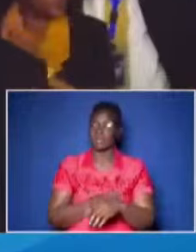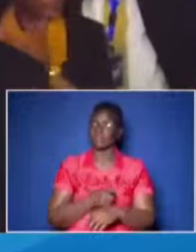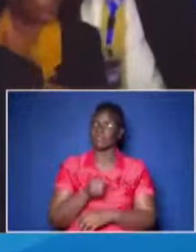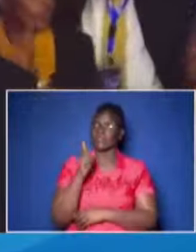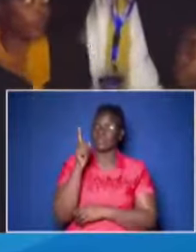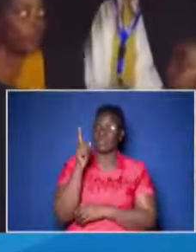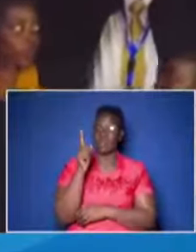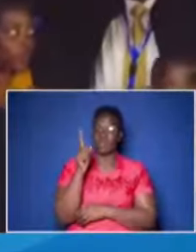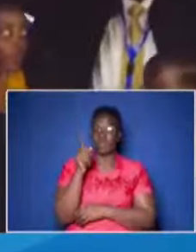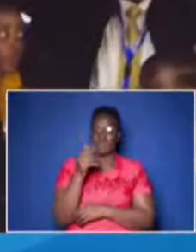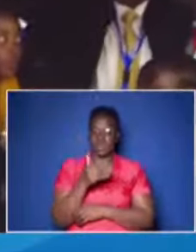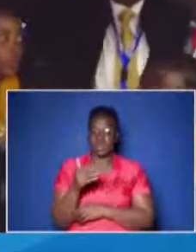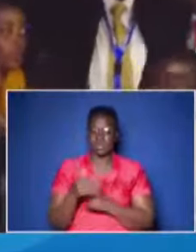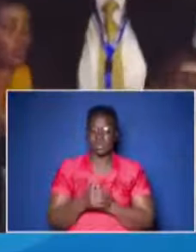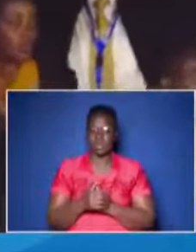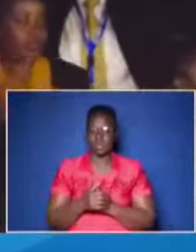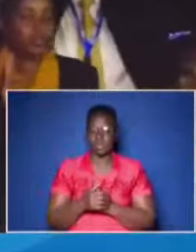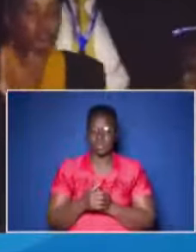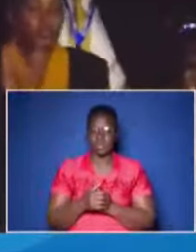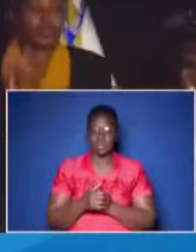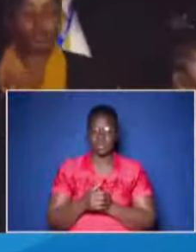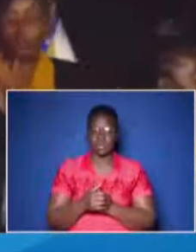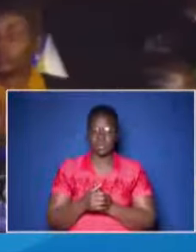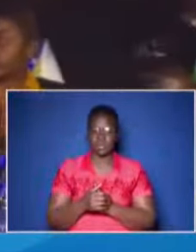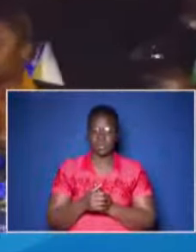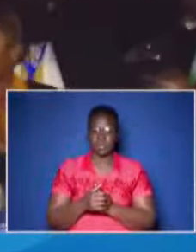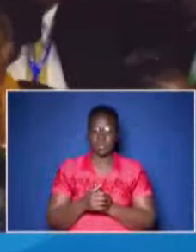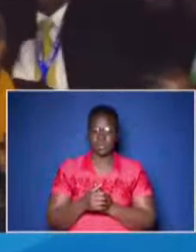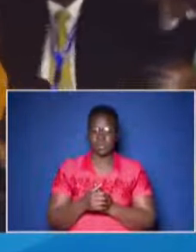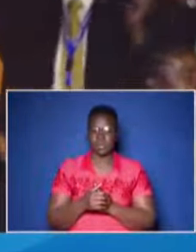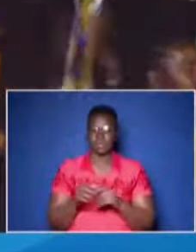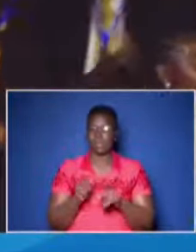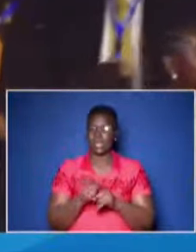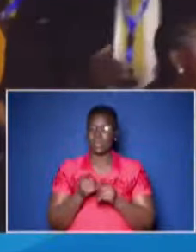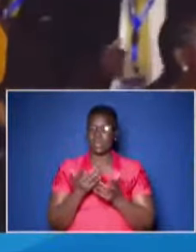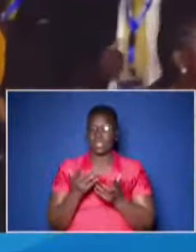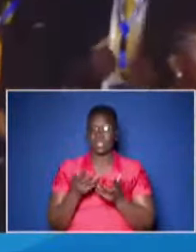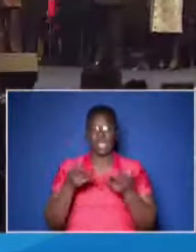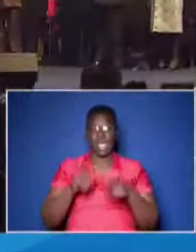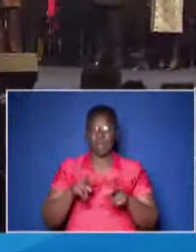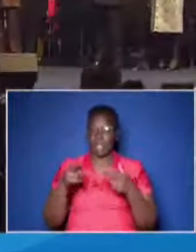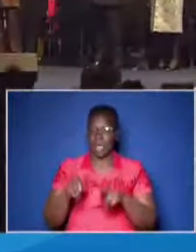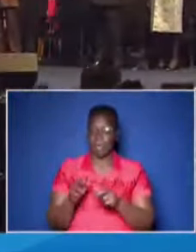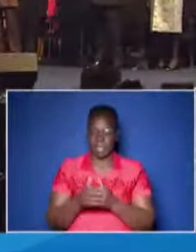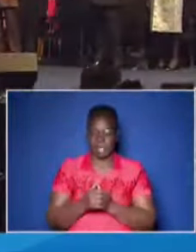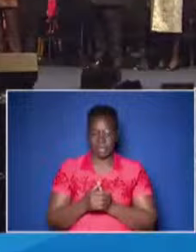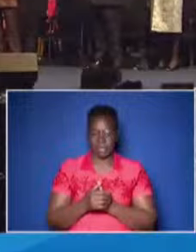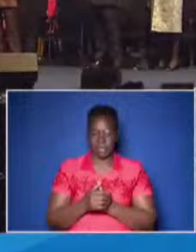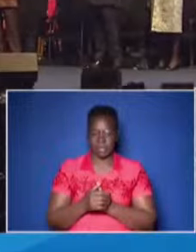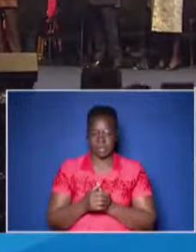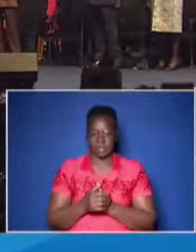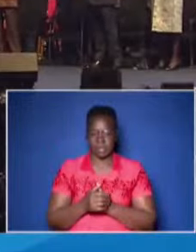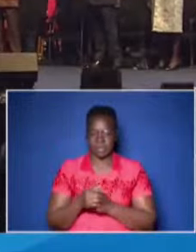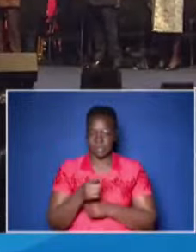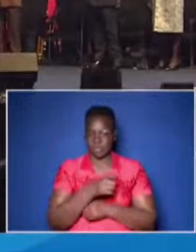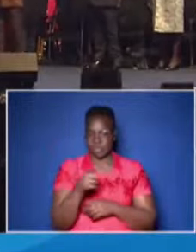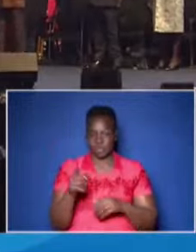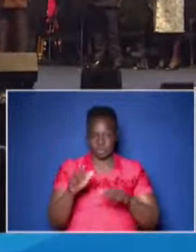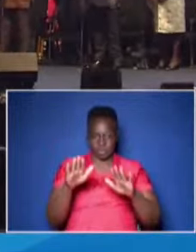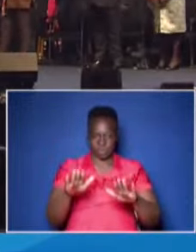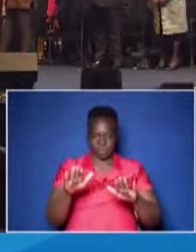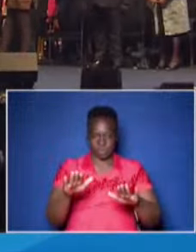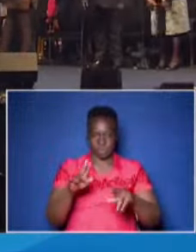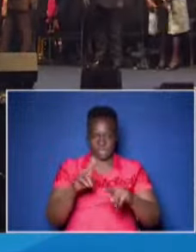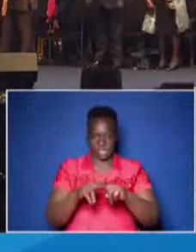Miracles begin when you praise miracles happen when you praise him now take your